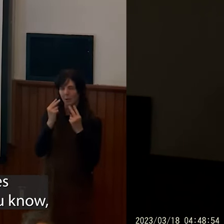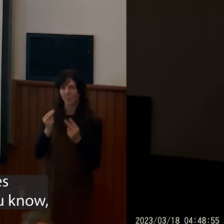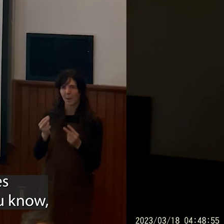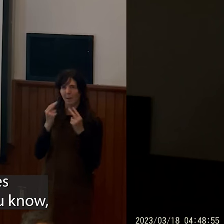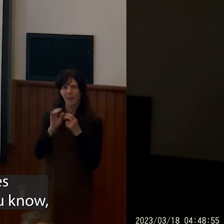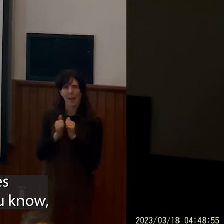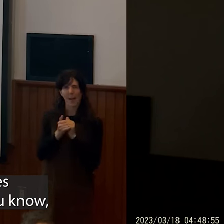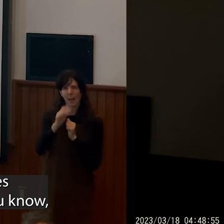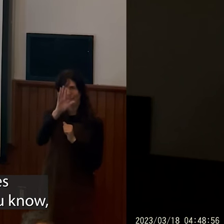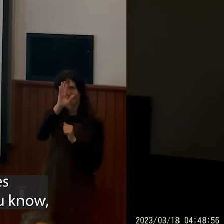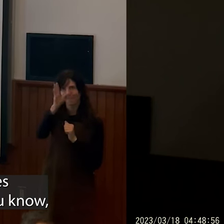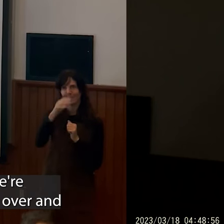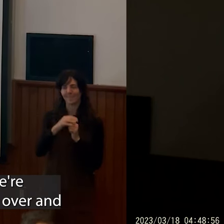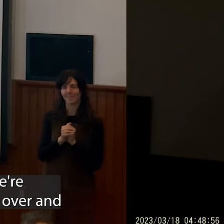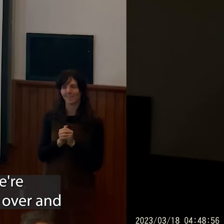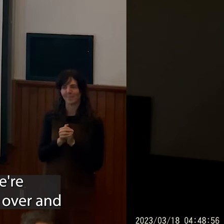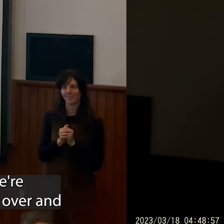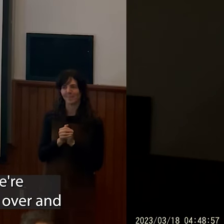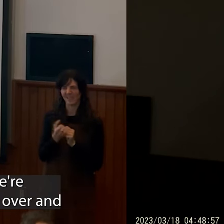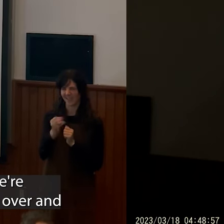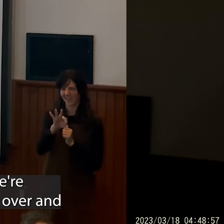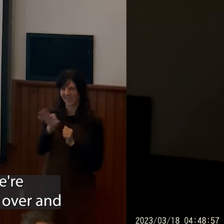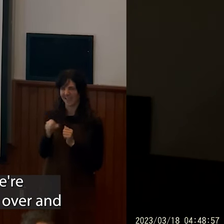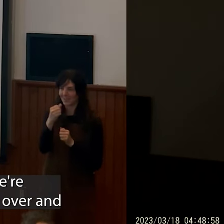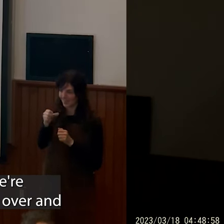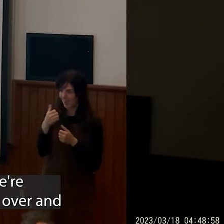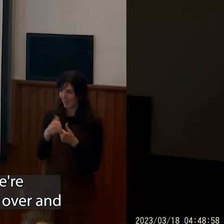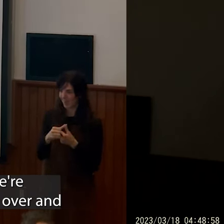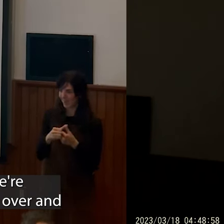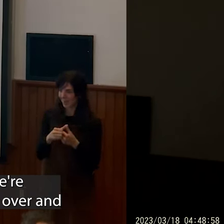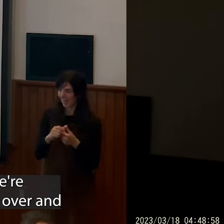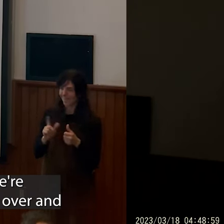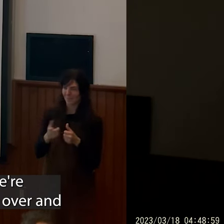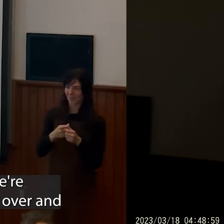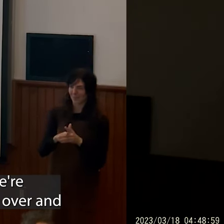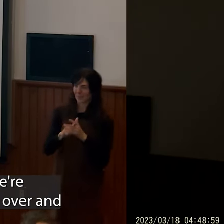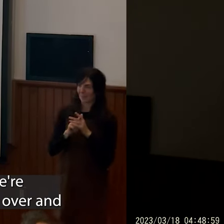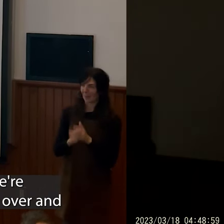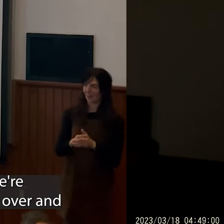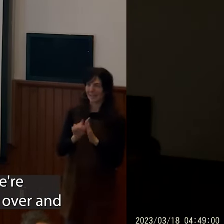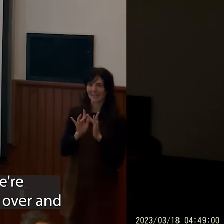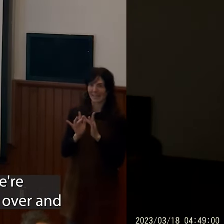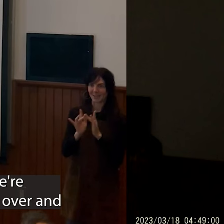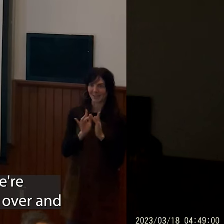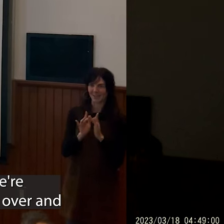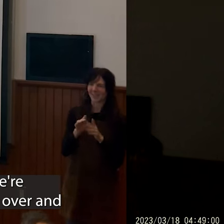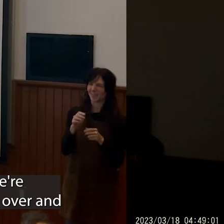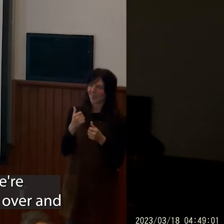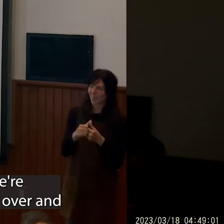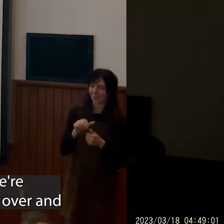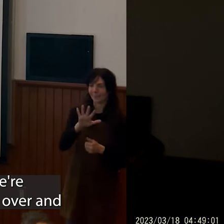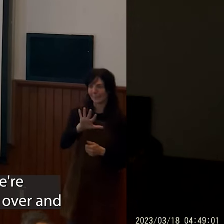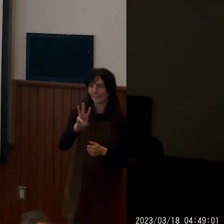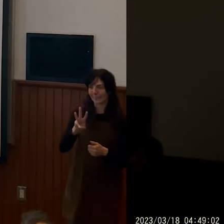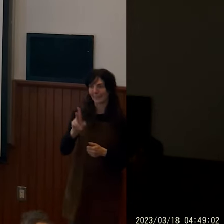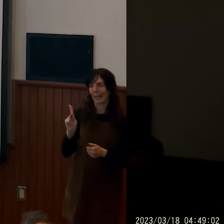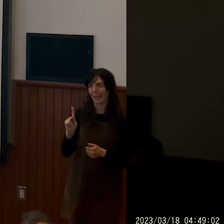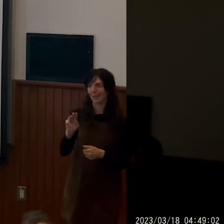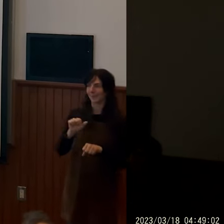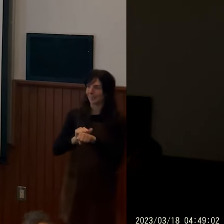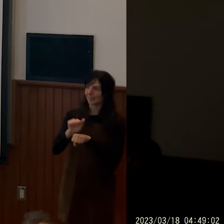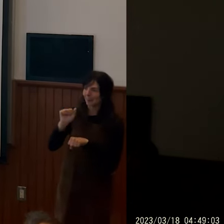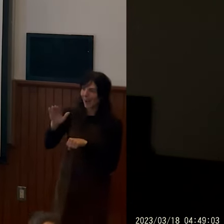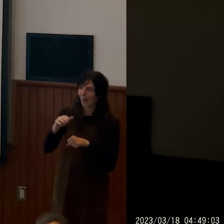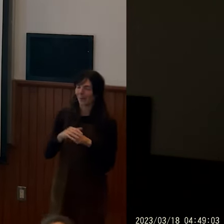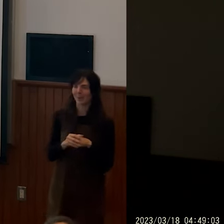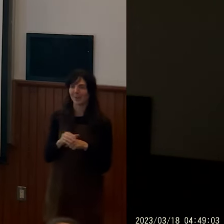the web is just the beginning. You know, we're still dealing with, like 56K modem, you know, not like,